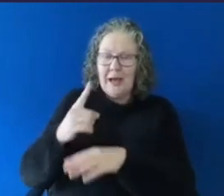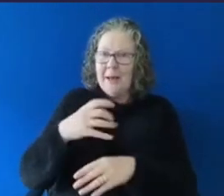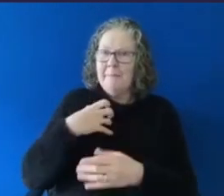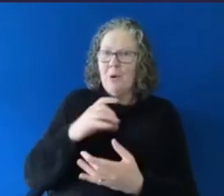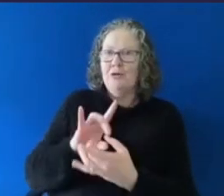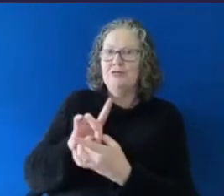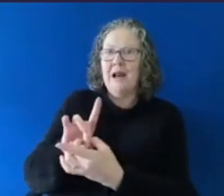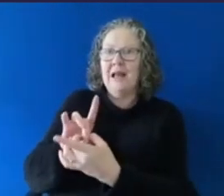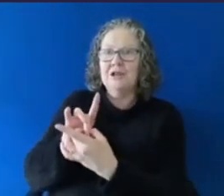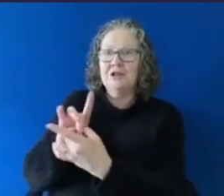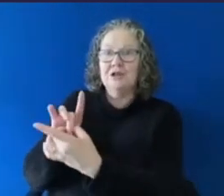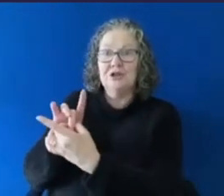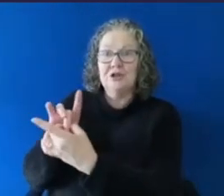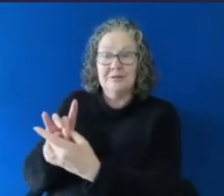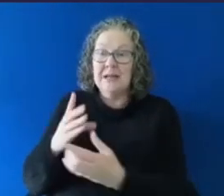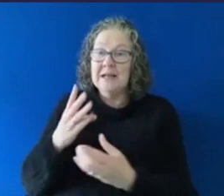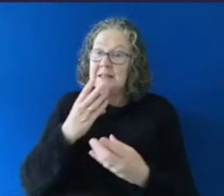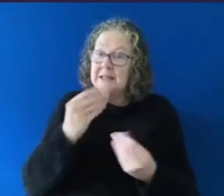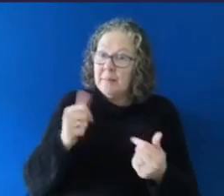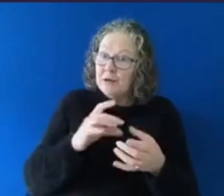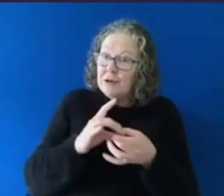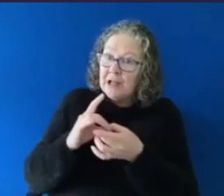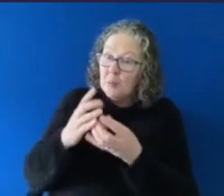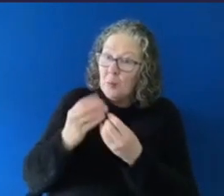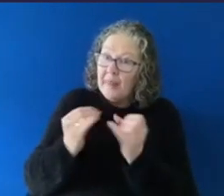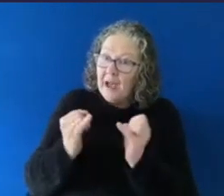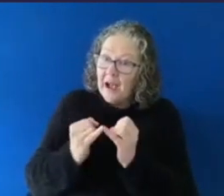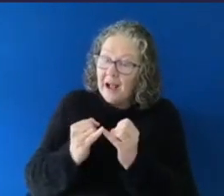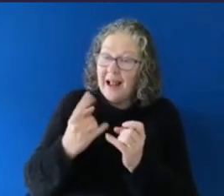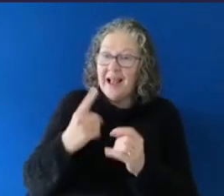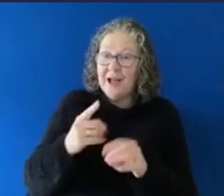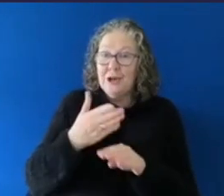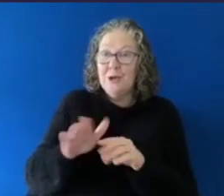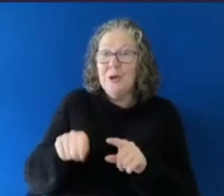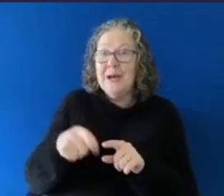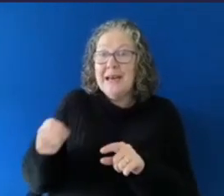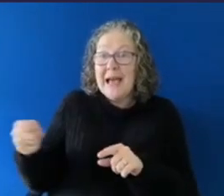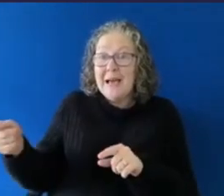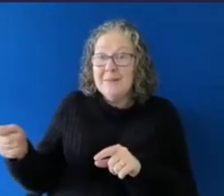some with just his uncle, some with some new neighbors, right? And so this is